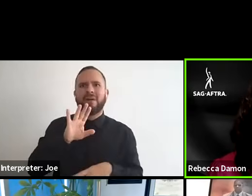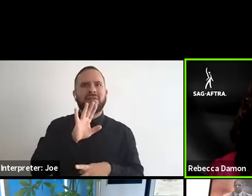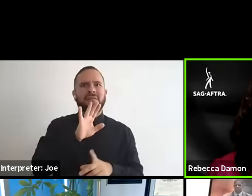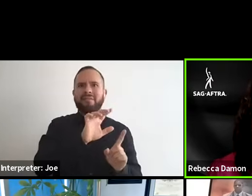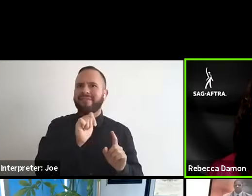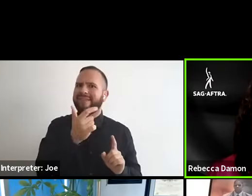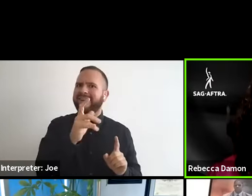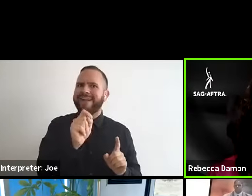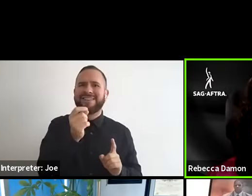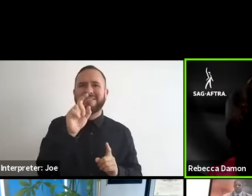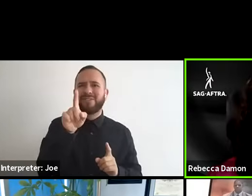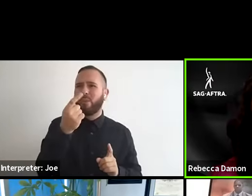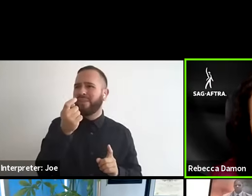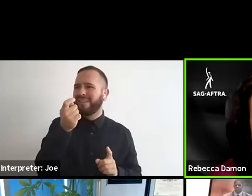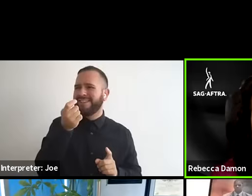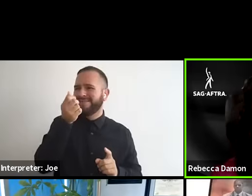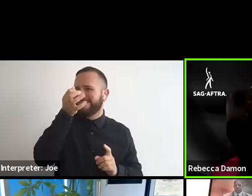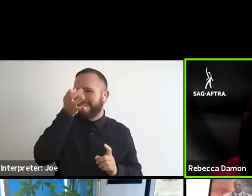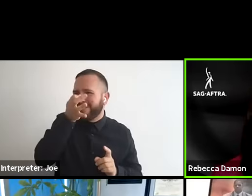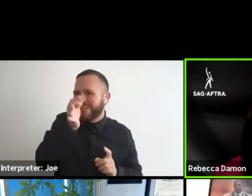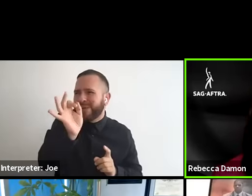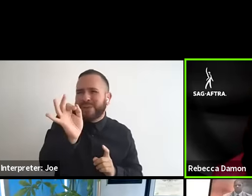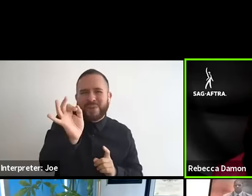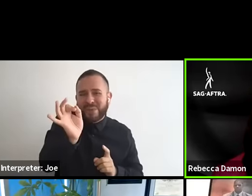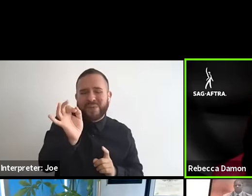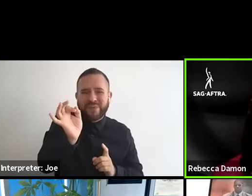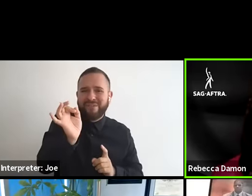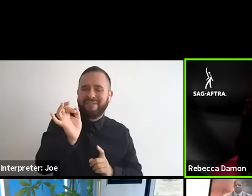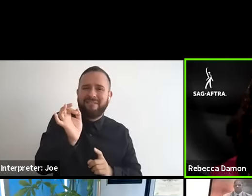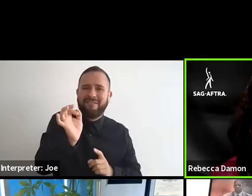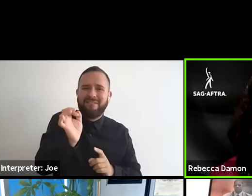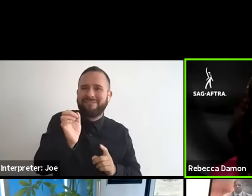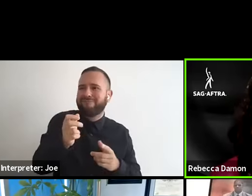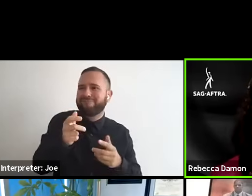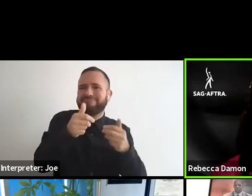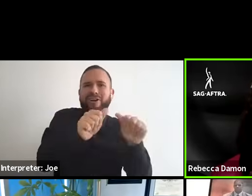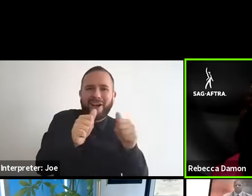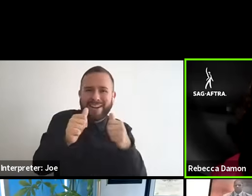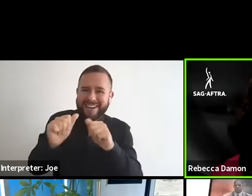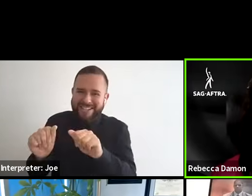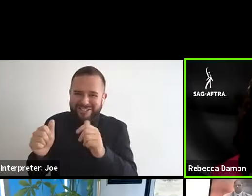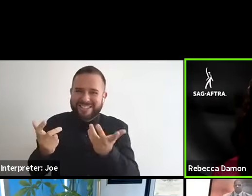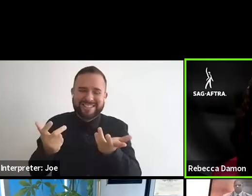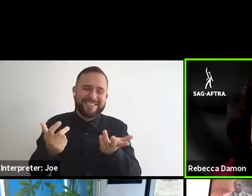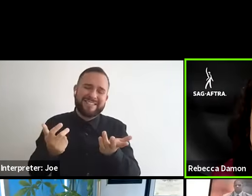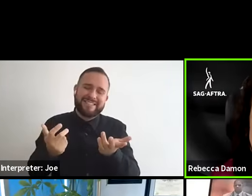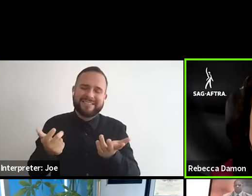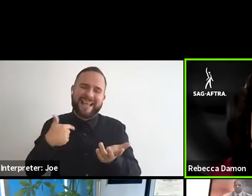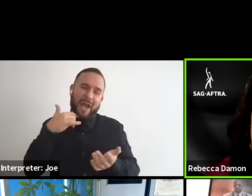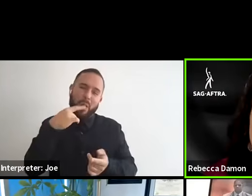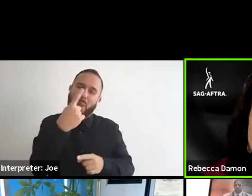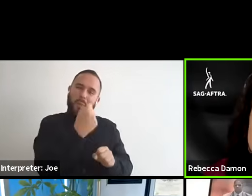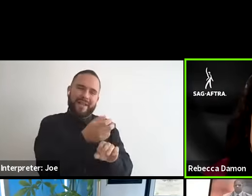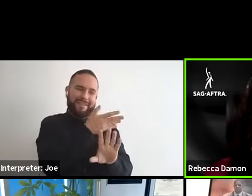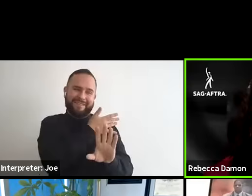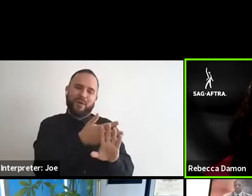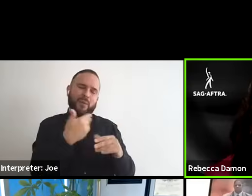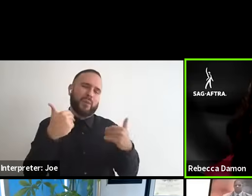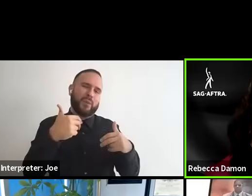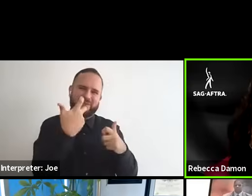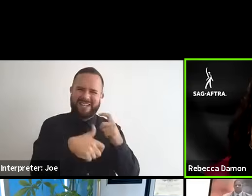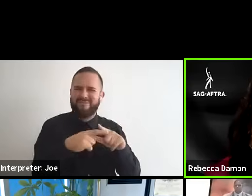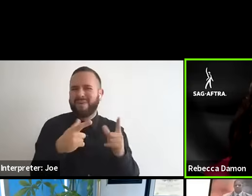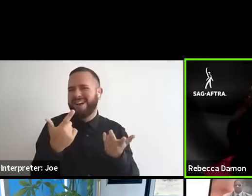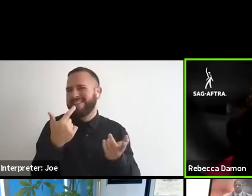couple auditions in the last year. Well, it's been quite a year. So I don't know if I would judge anything on this last year, but what is a